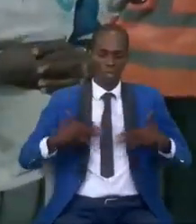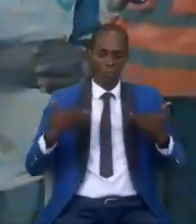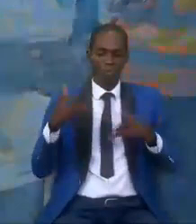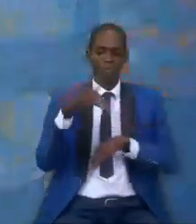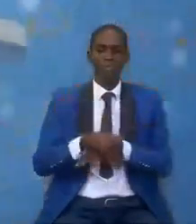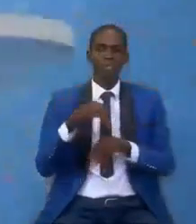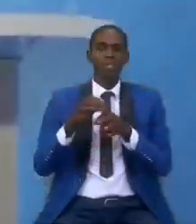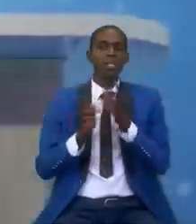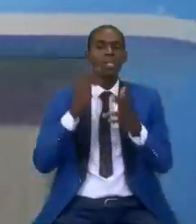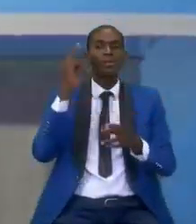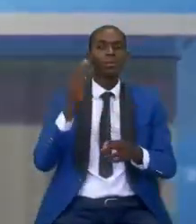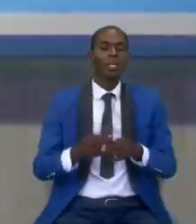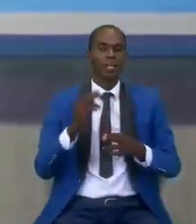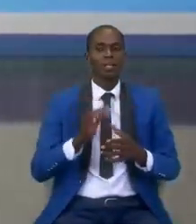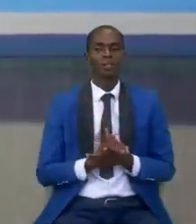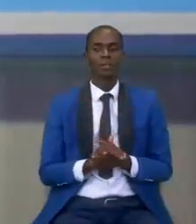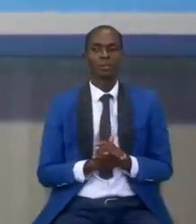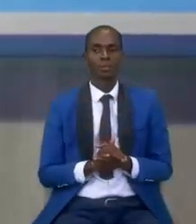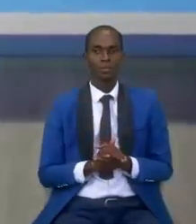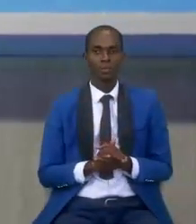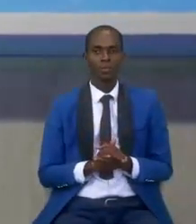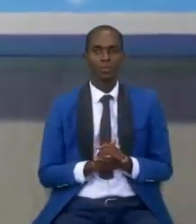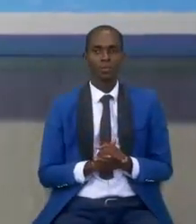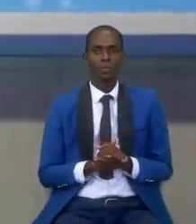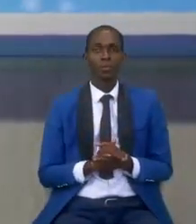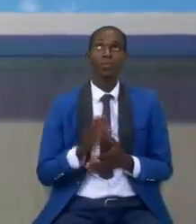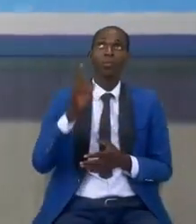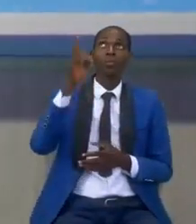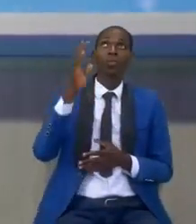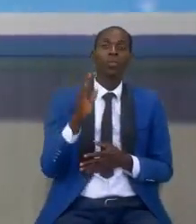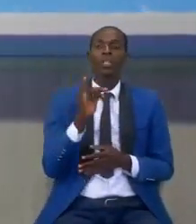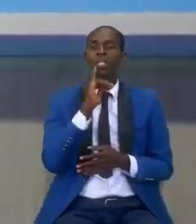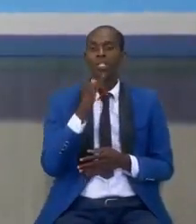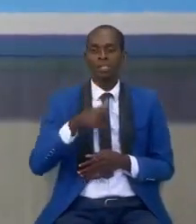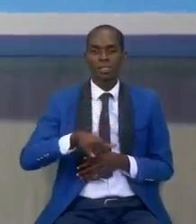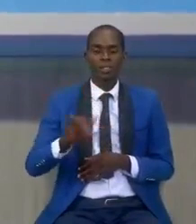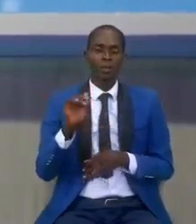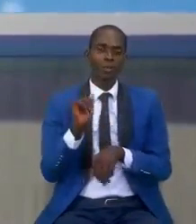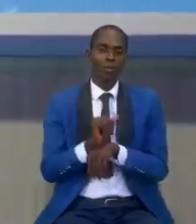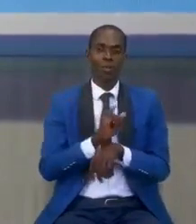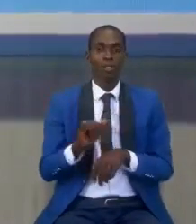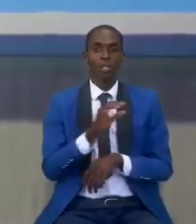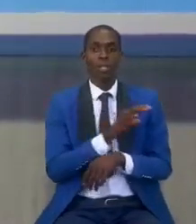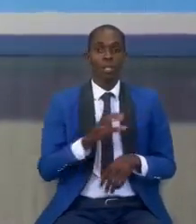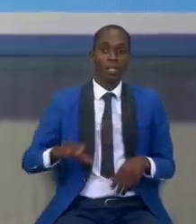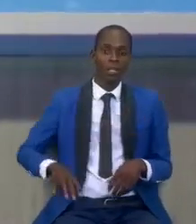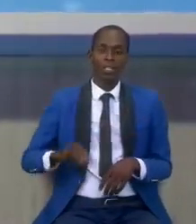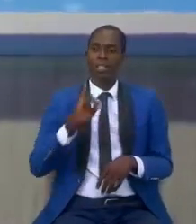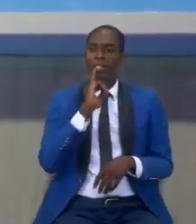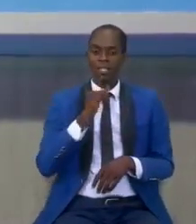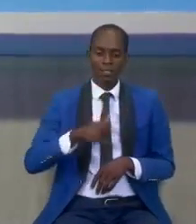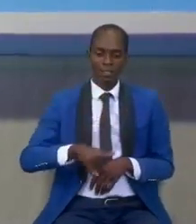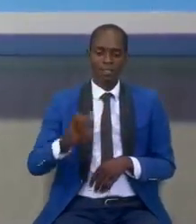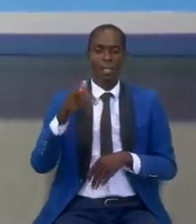God is still working. Christ is still at work. And as we give our bodies to